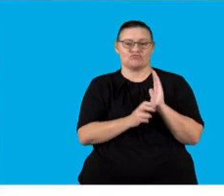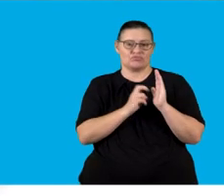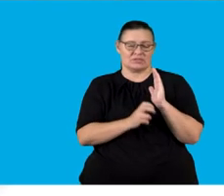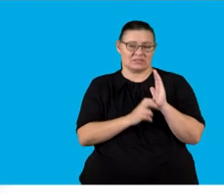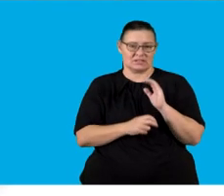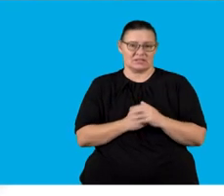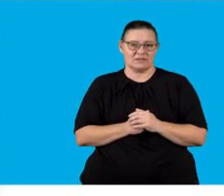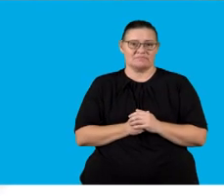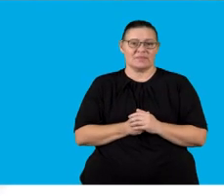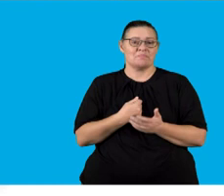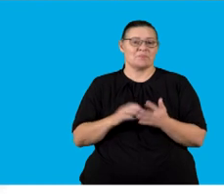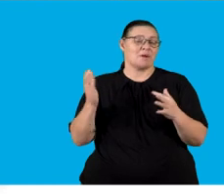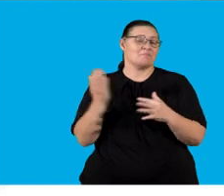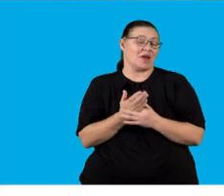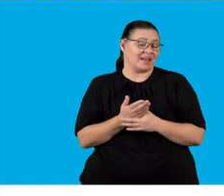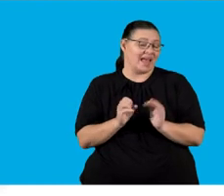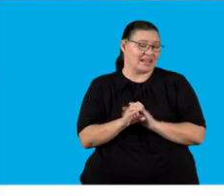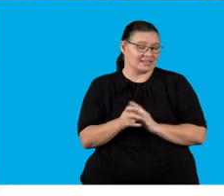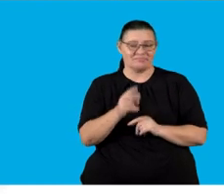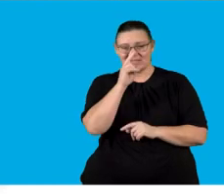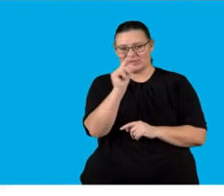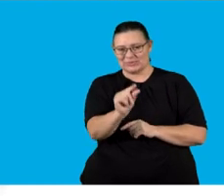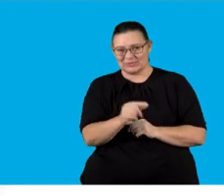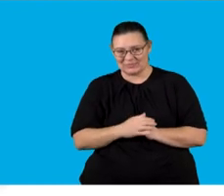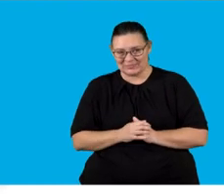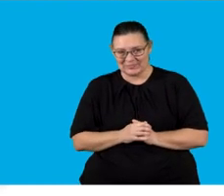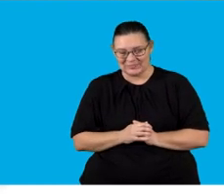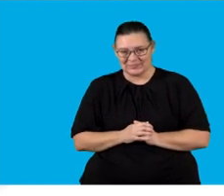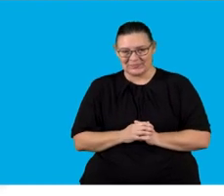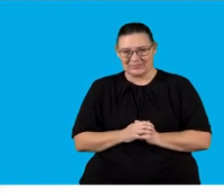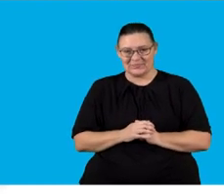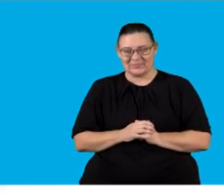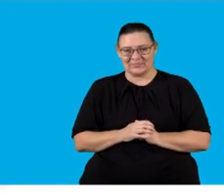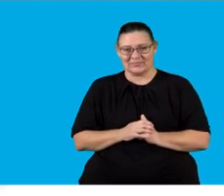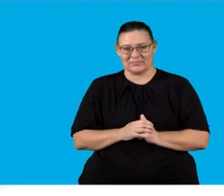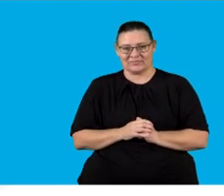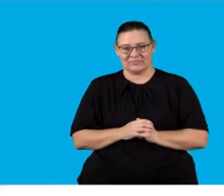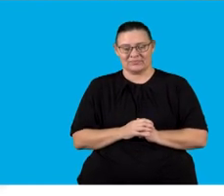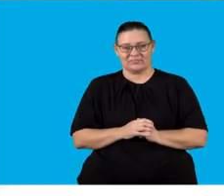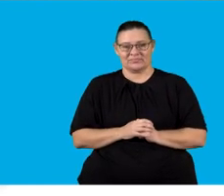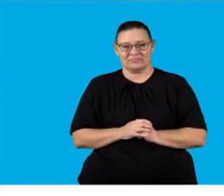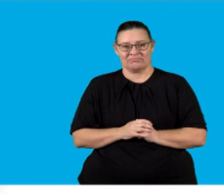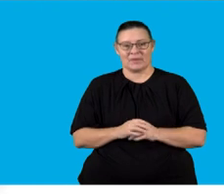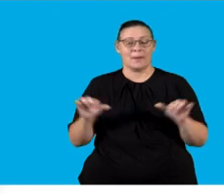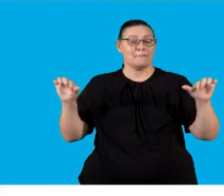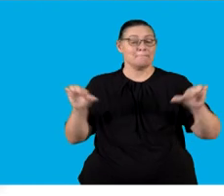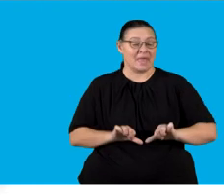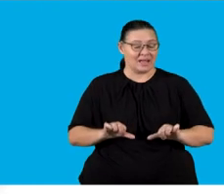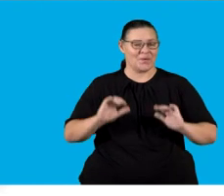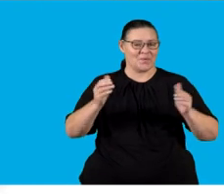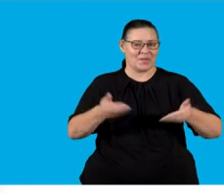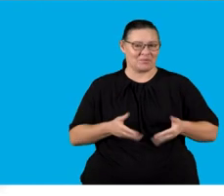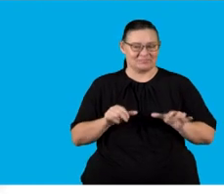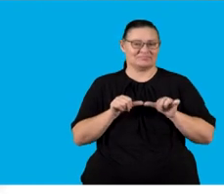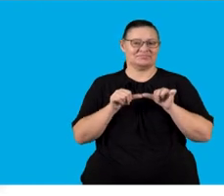Welcome back from the ad break, and let's continue with our lesson. So now we are going to be working more on those application questions. Let's get